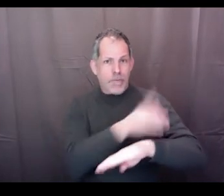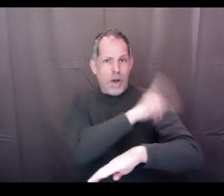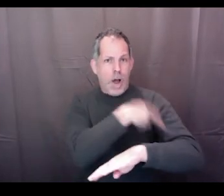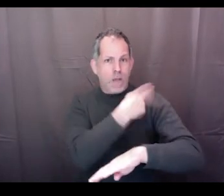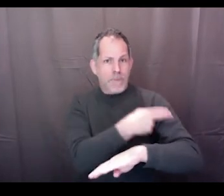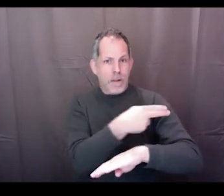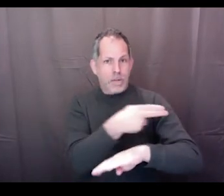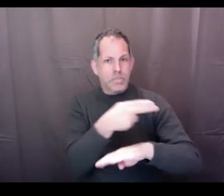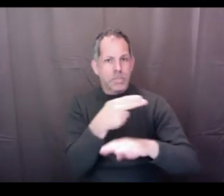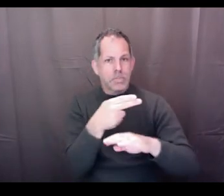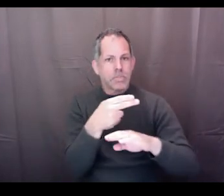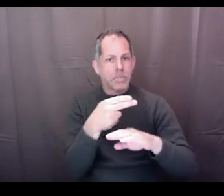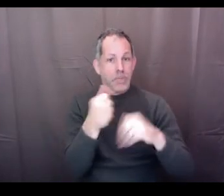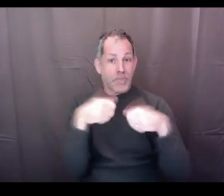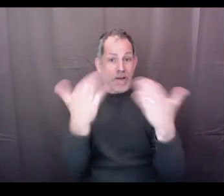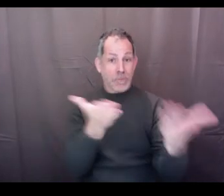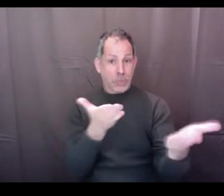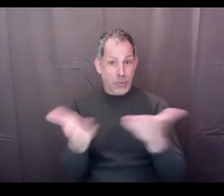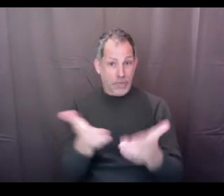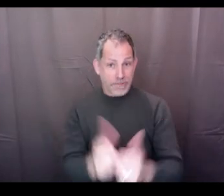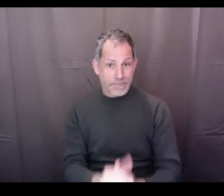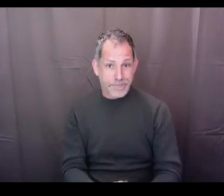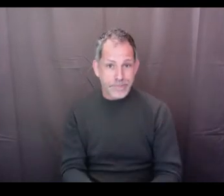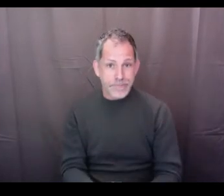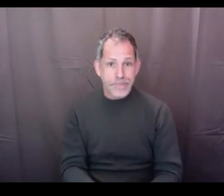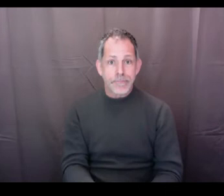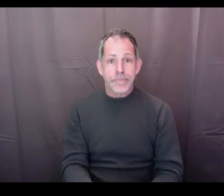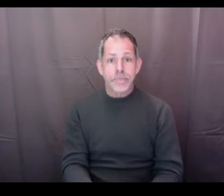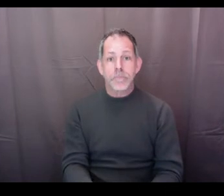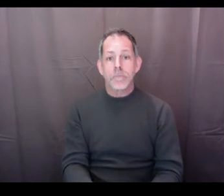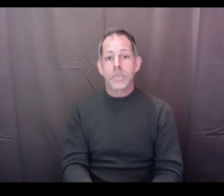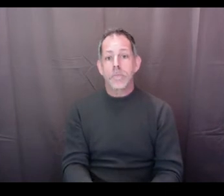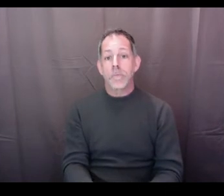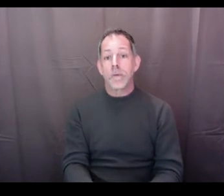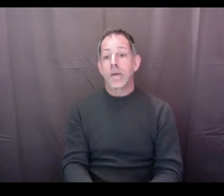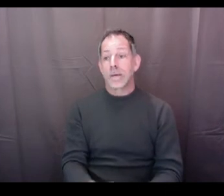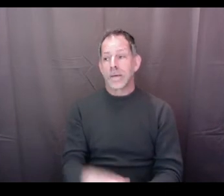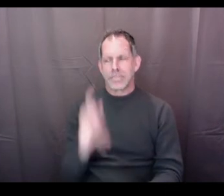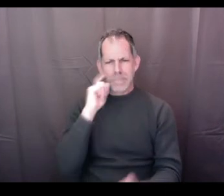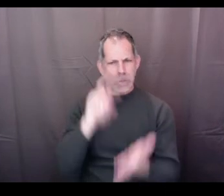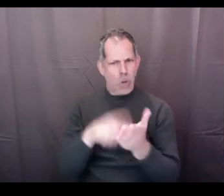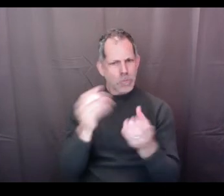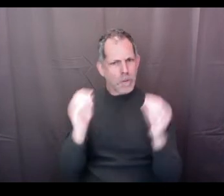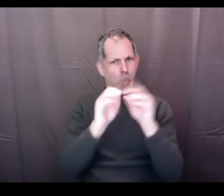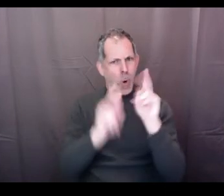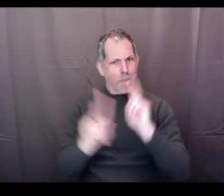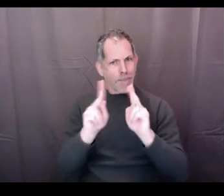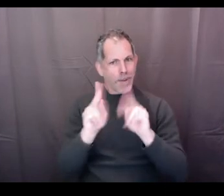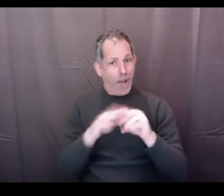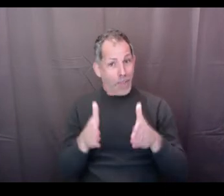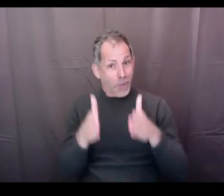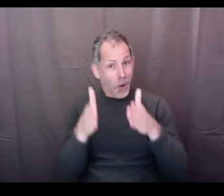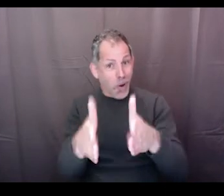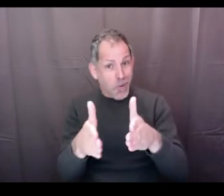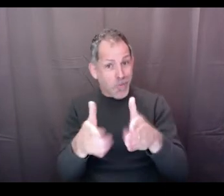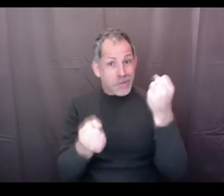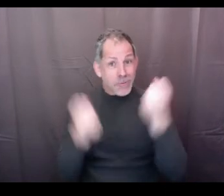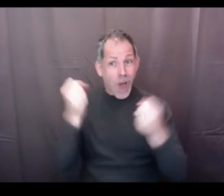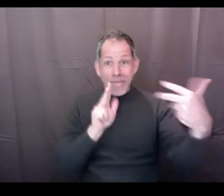weeks. And so that's of concern. And then the traffic movement increasing and